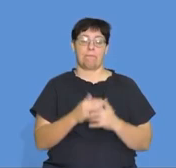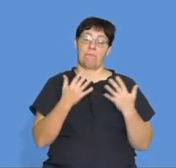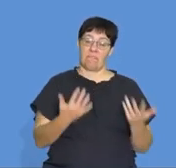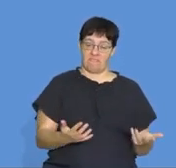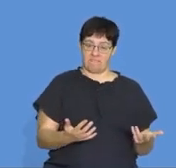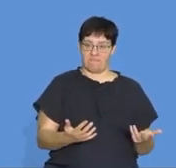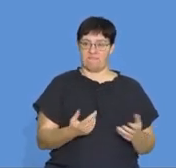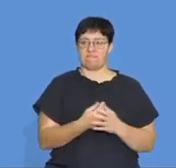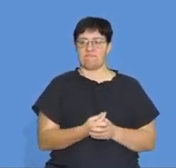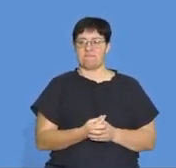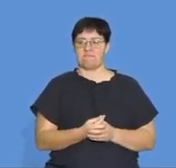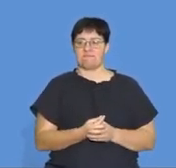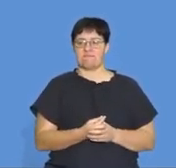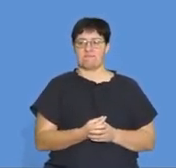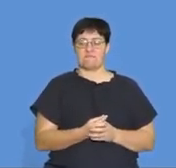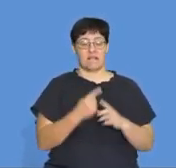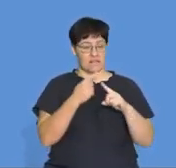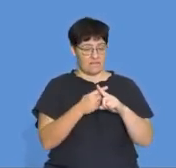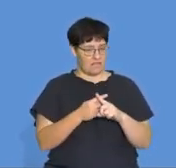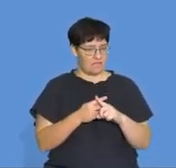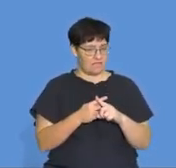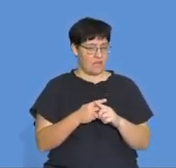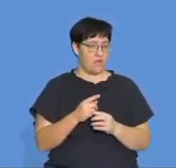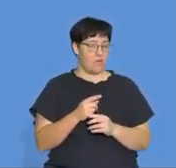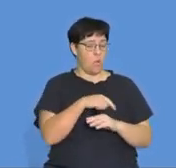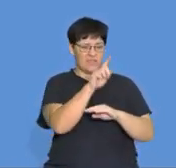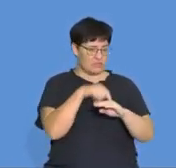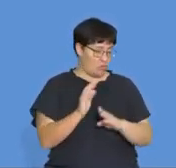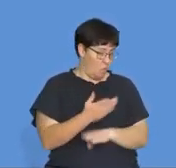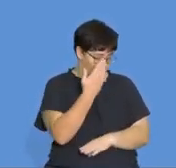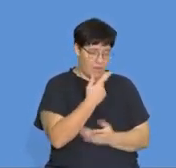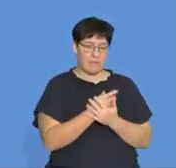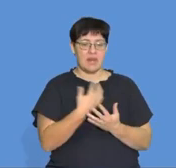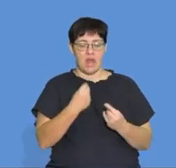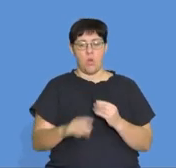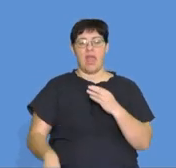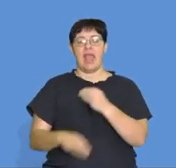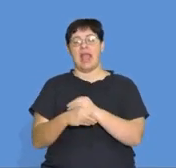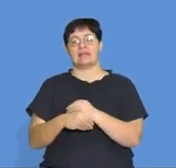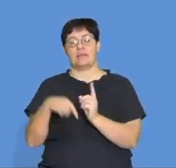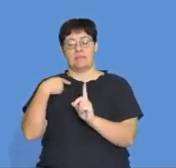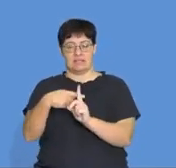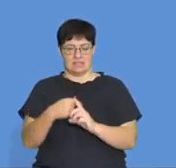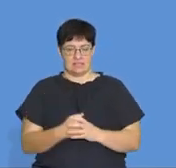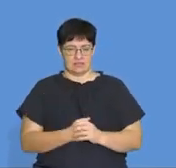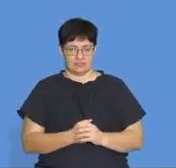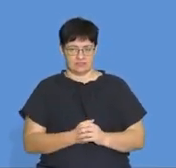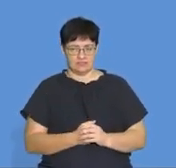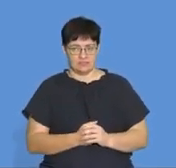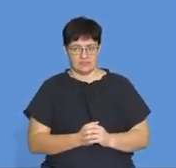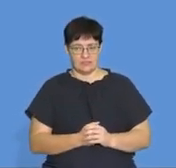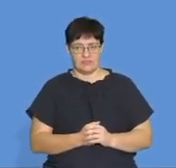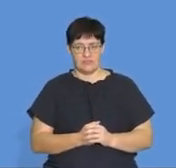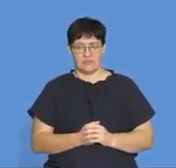So if I remove the division, same equation, same everything, I just removed divide and put a